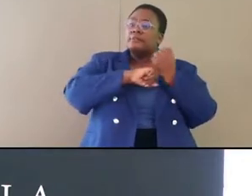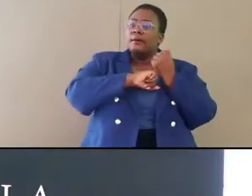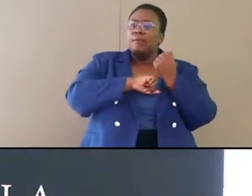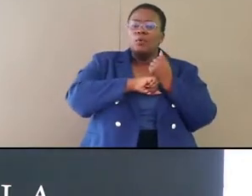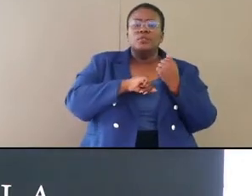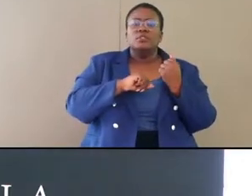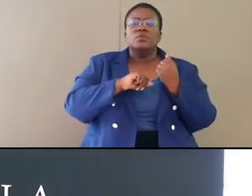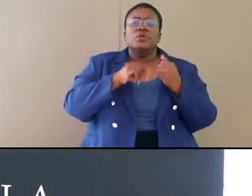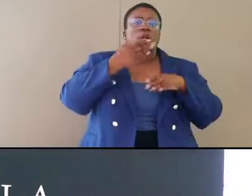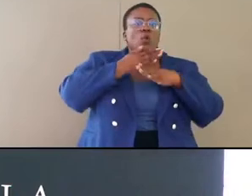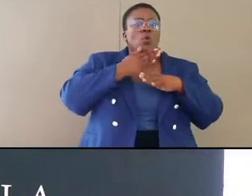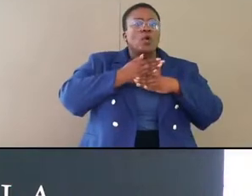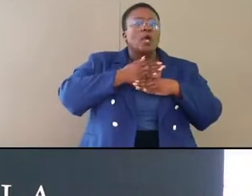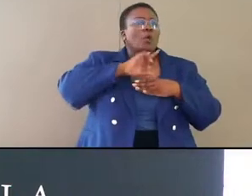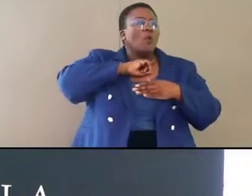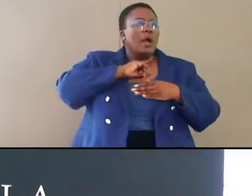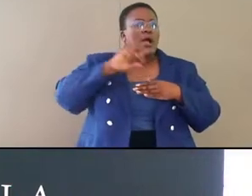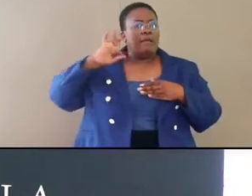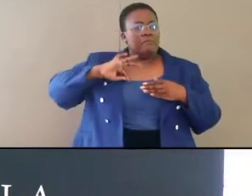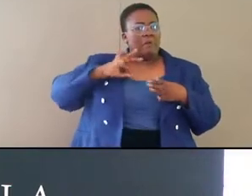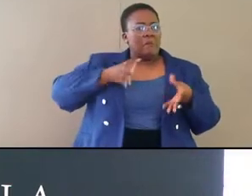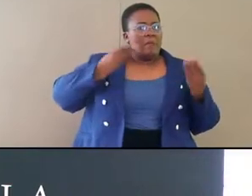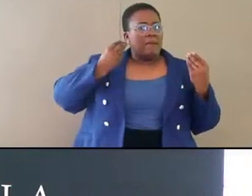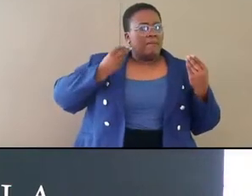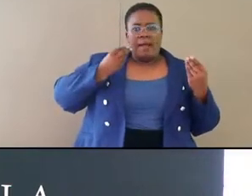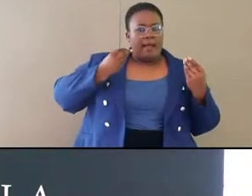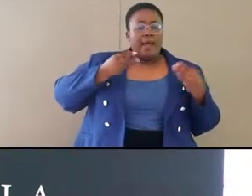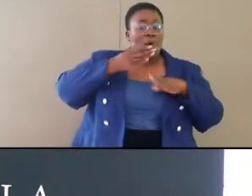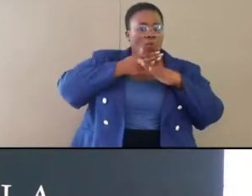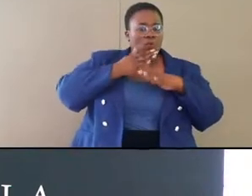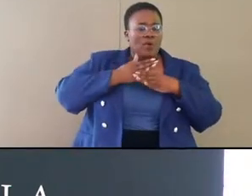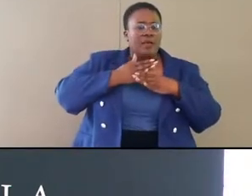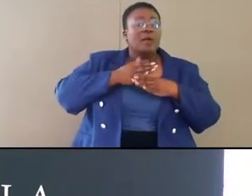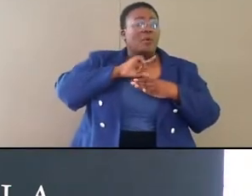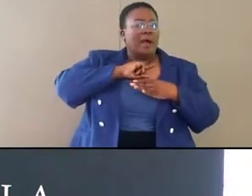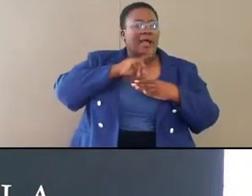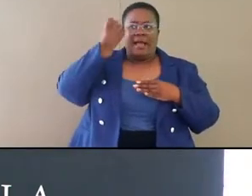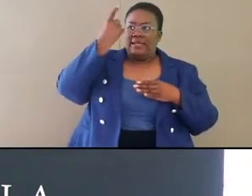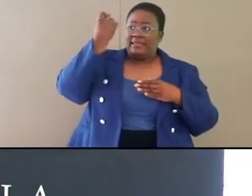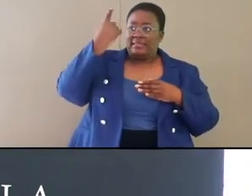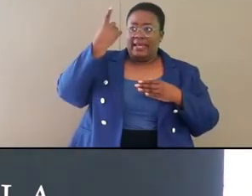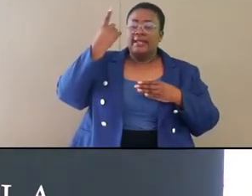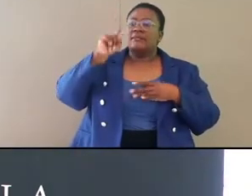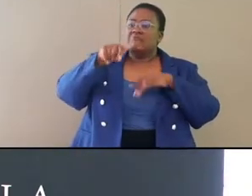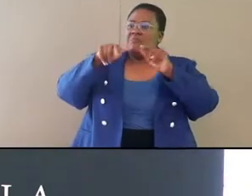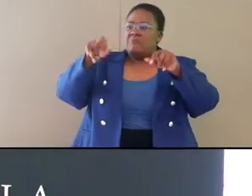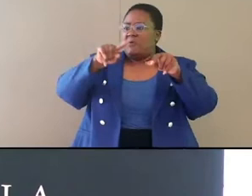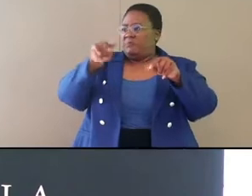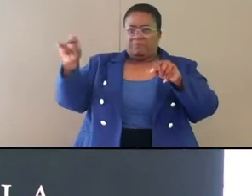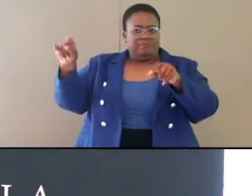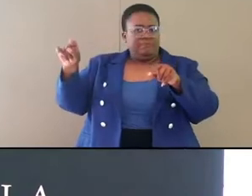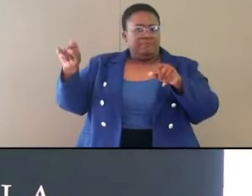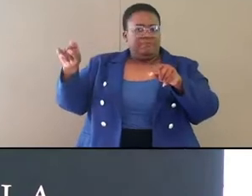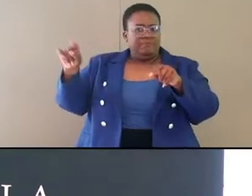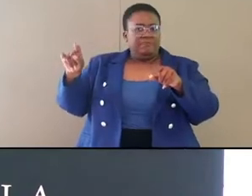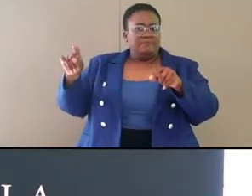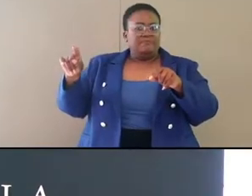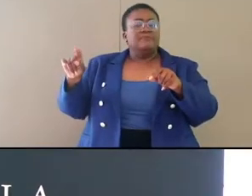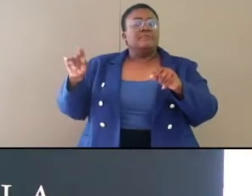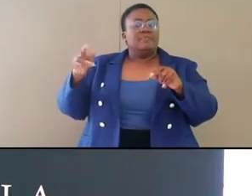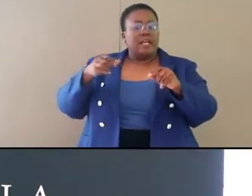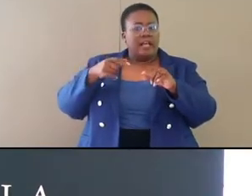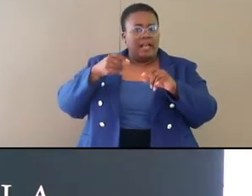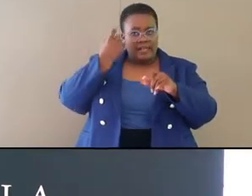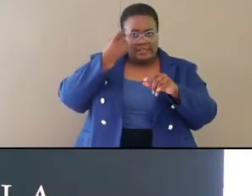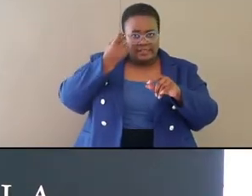get salaries. They work because they understand the state of the people. They understand the